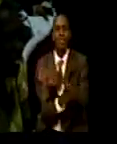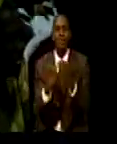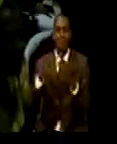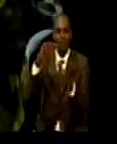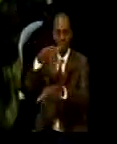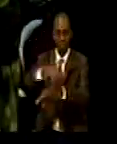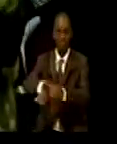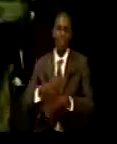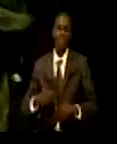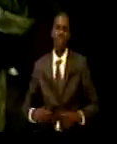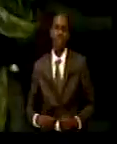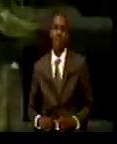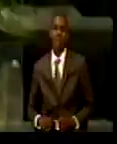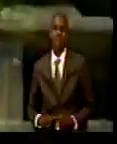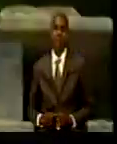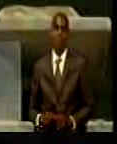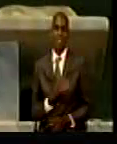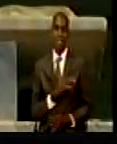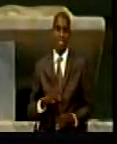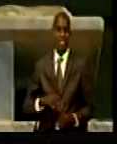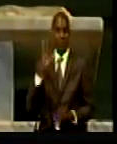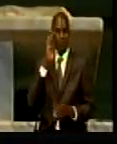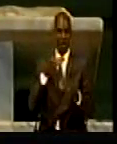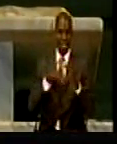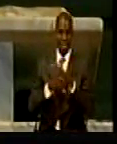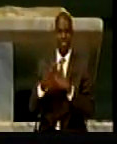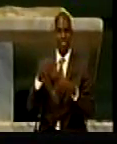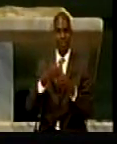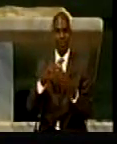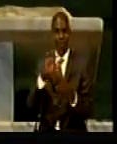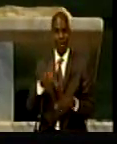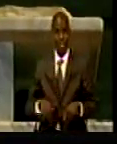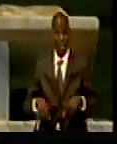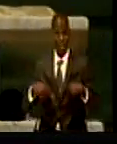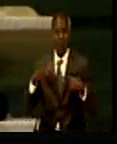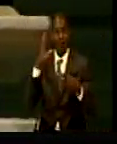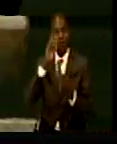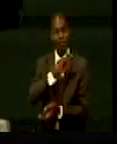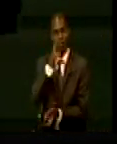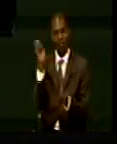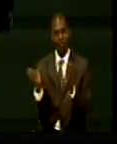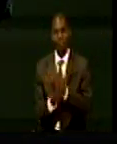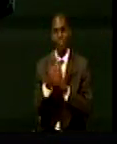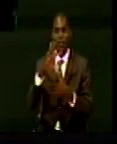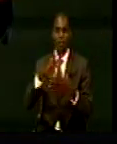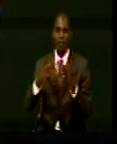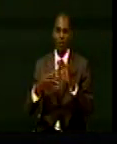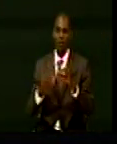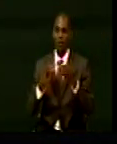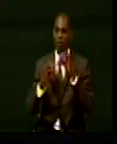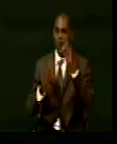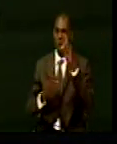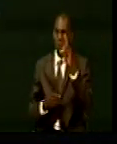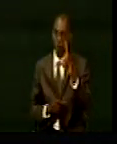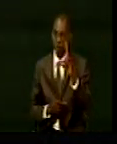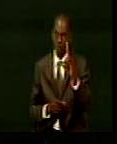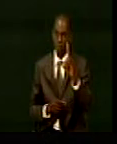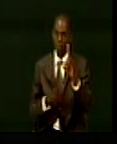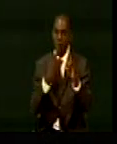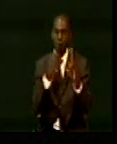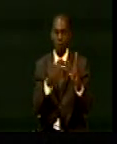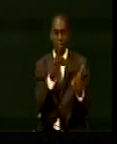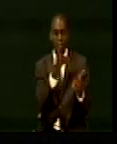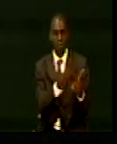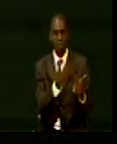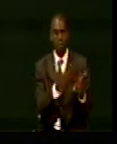Christ will come into your life, and Christ will change your story. Number one, the impotence of the